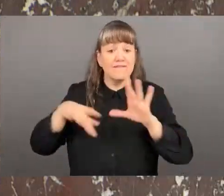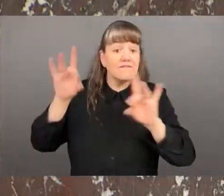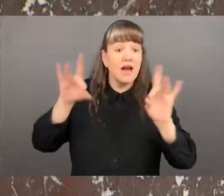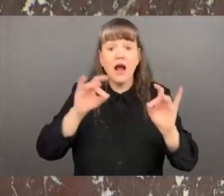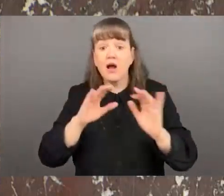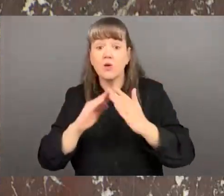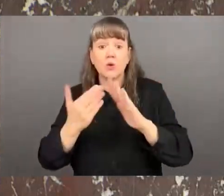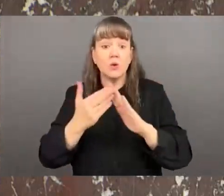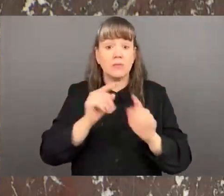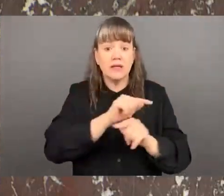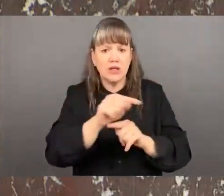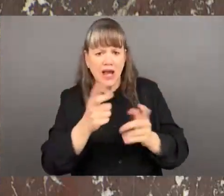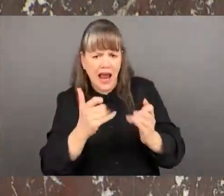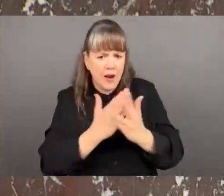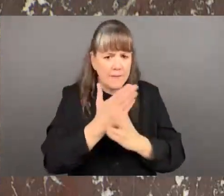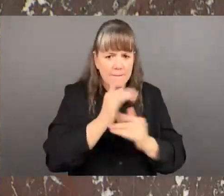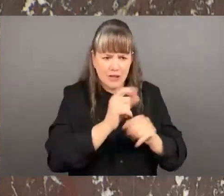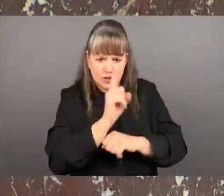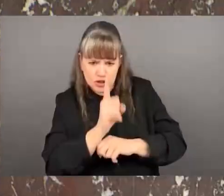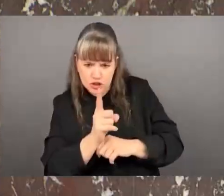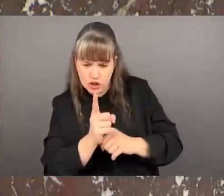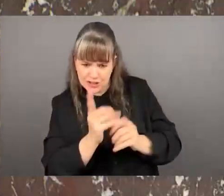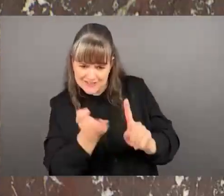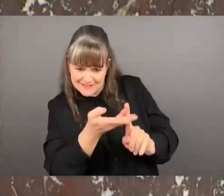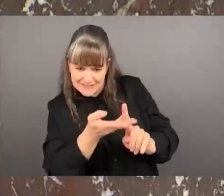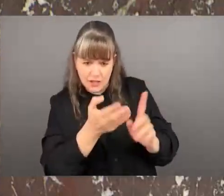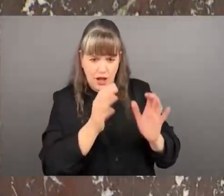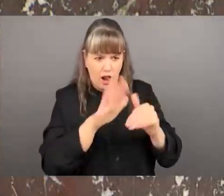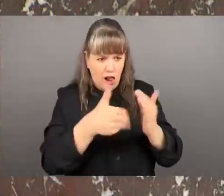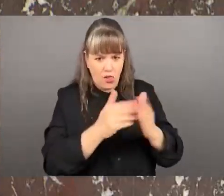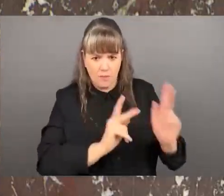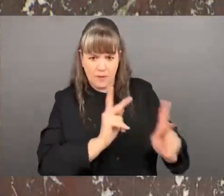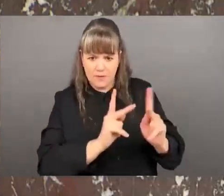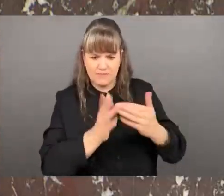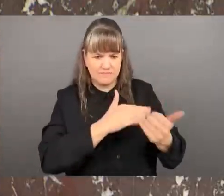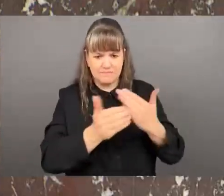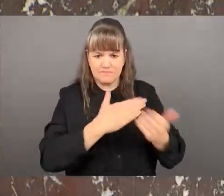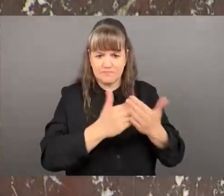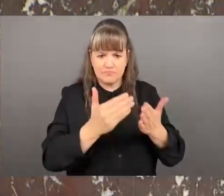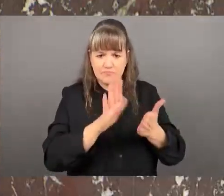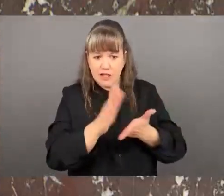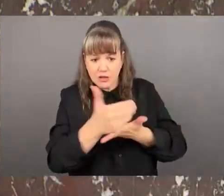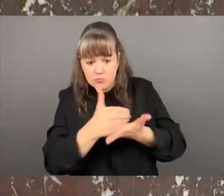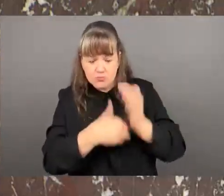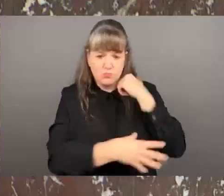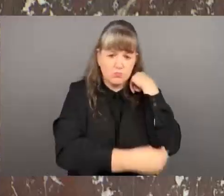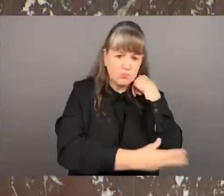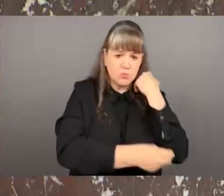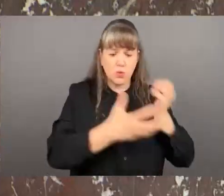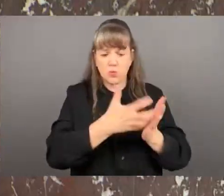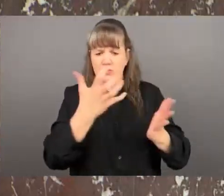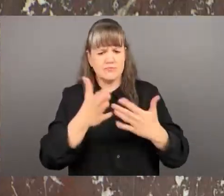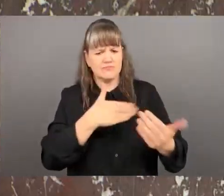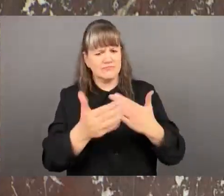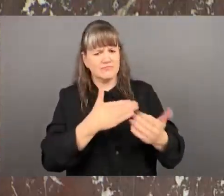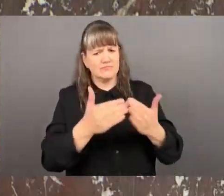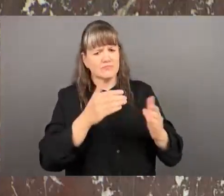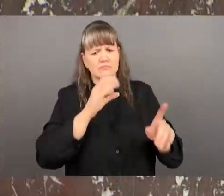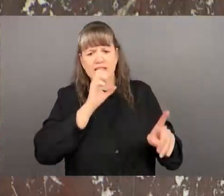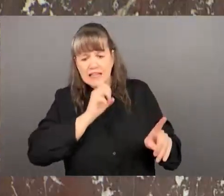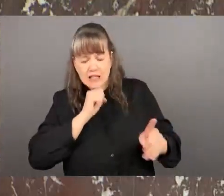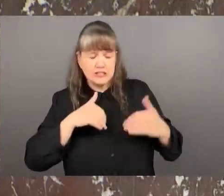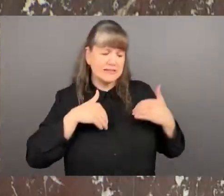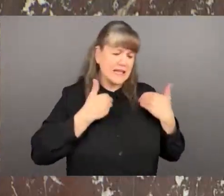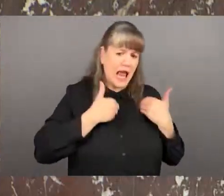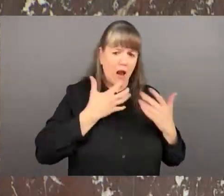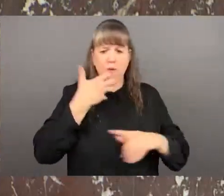everyone, doesn't matter if they're rich or if they're poor, doesn't matter if they're a young person or a senior, they all deserve the same housing opportunities, Honourable Speaker. We're going to